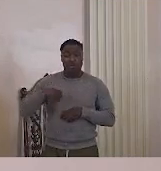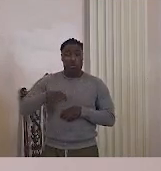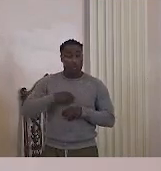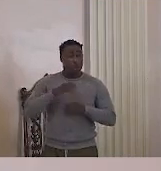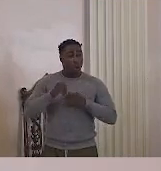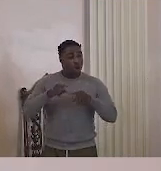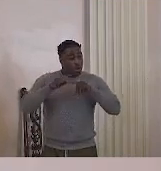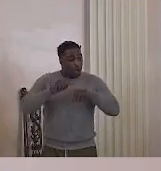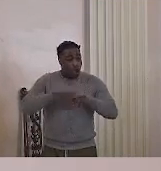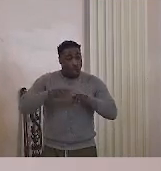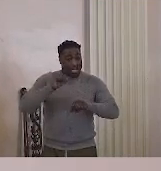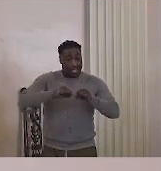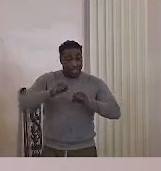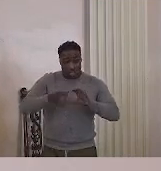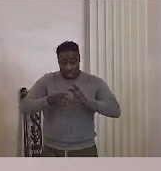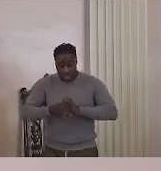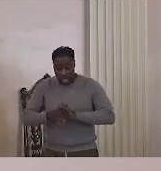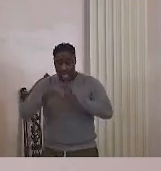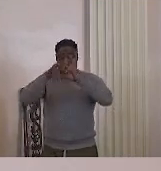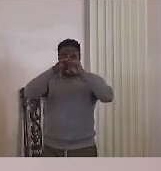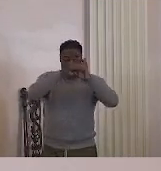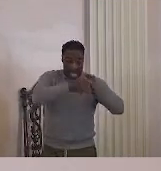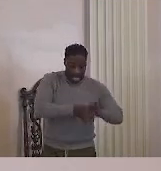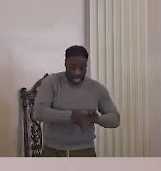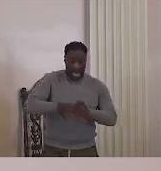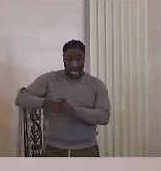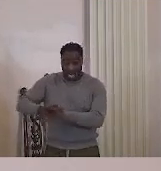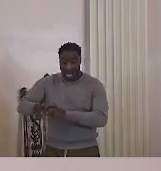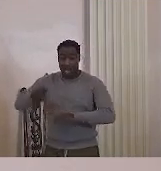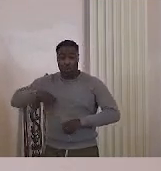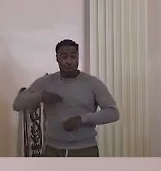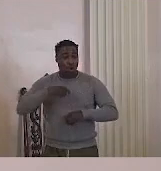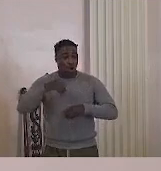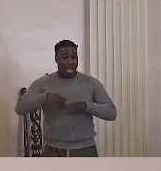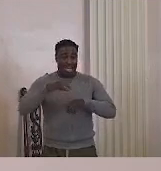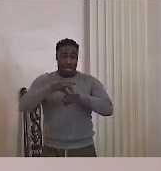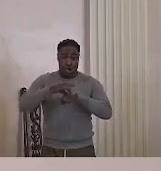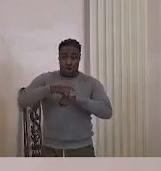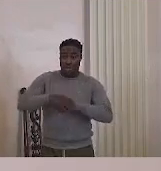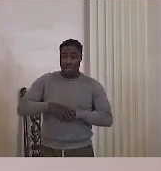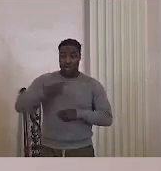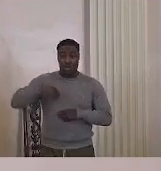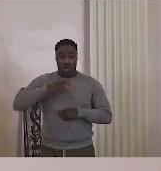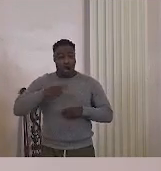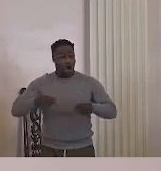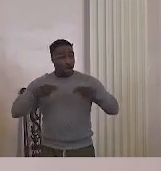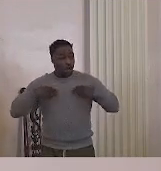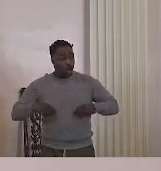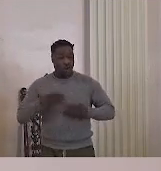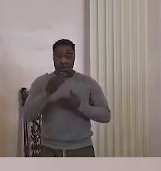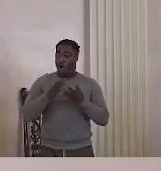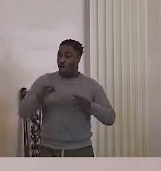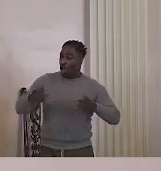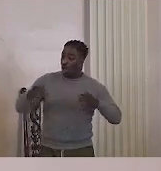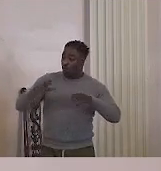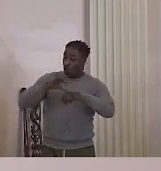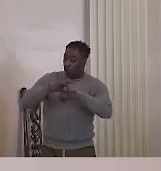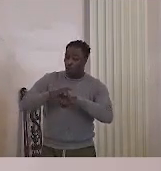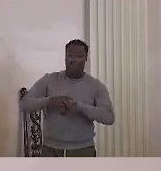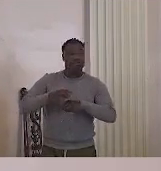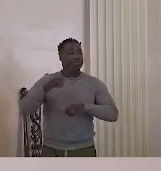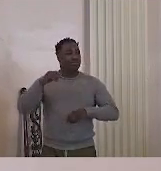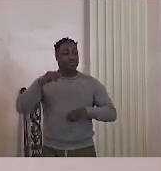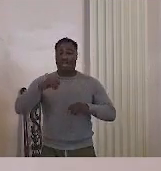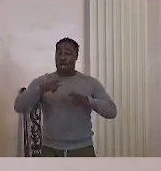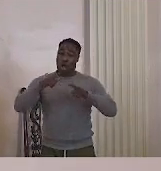one. We are within Earth. We are human fractals in a vastly